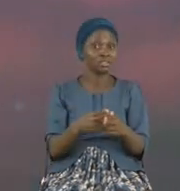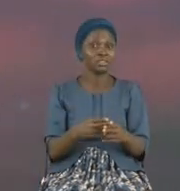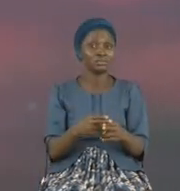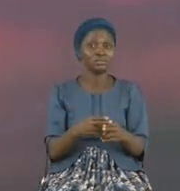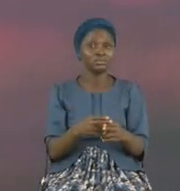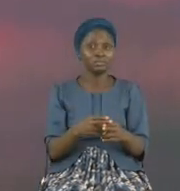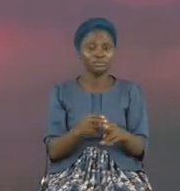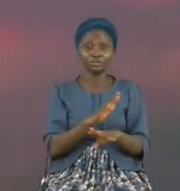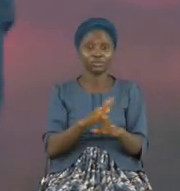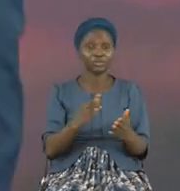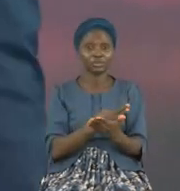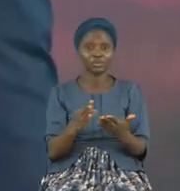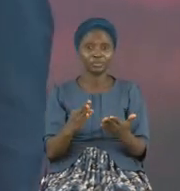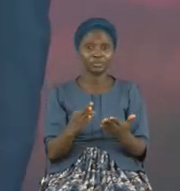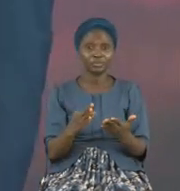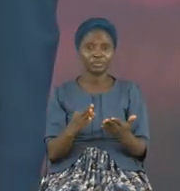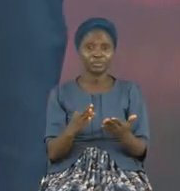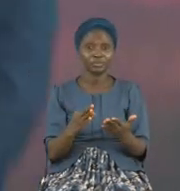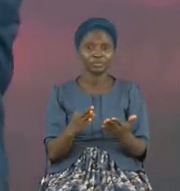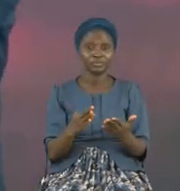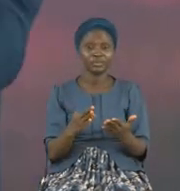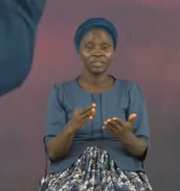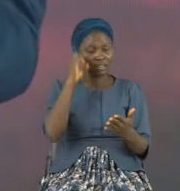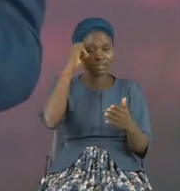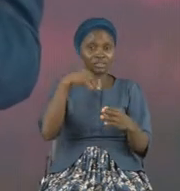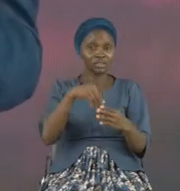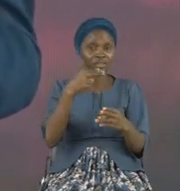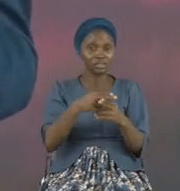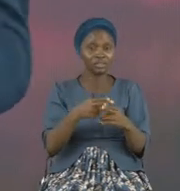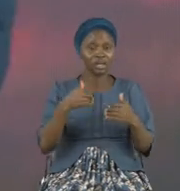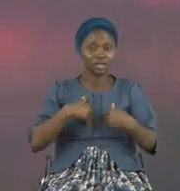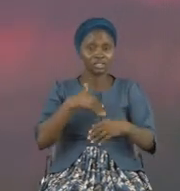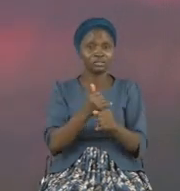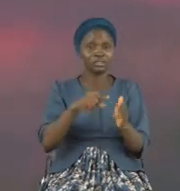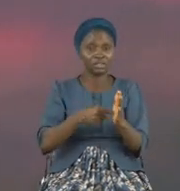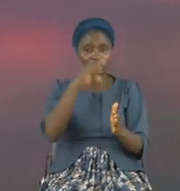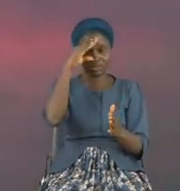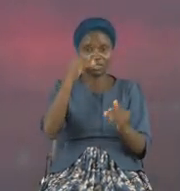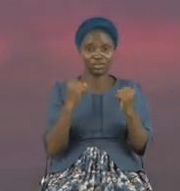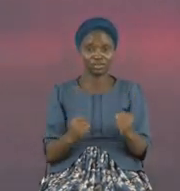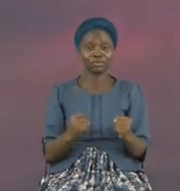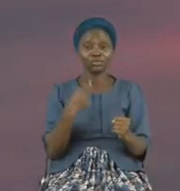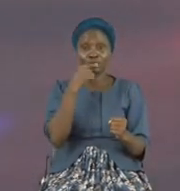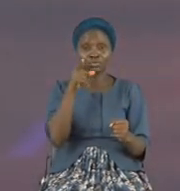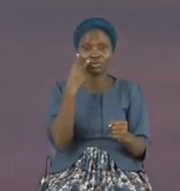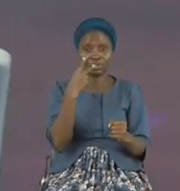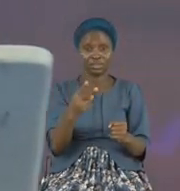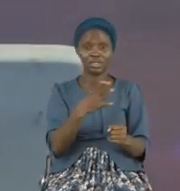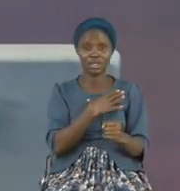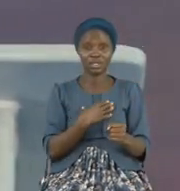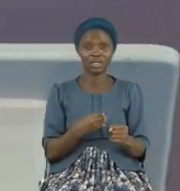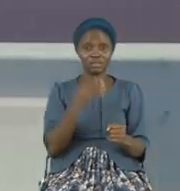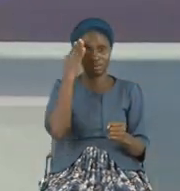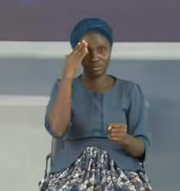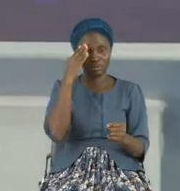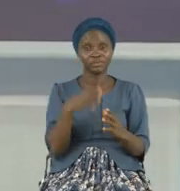has made this man strong whom ye see and know. Yea, the faith which is